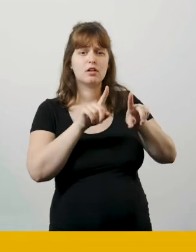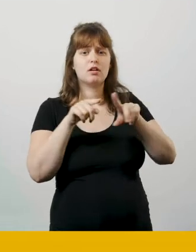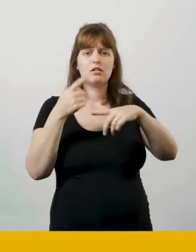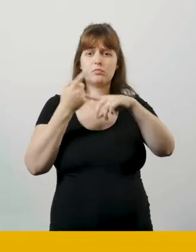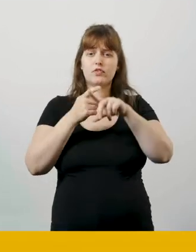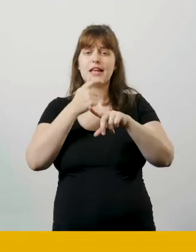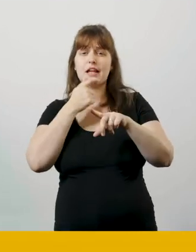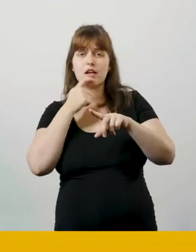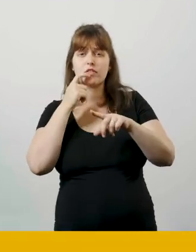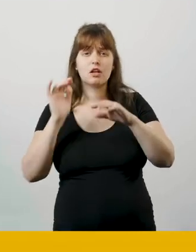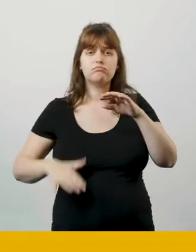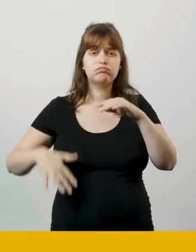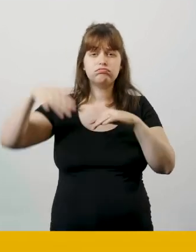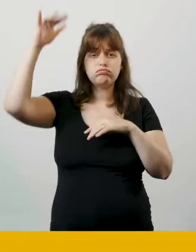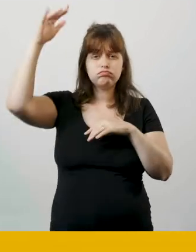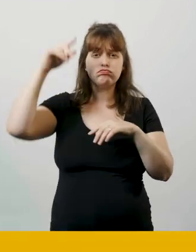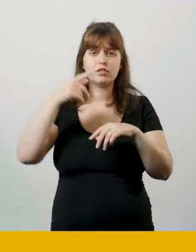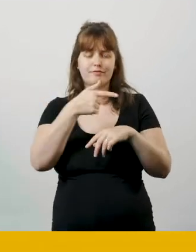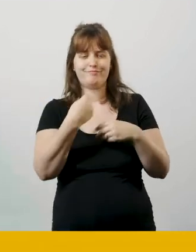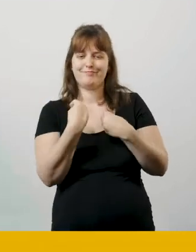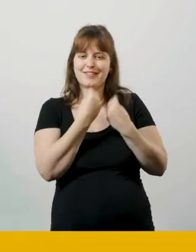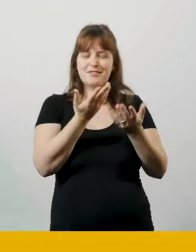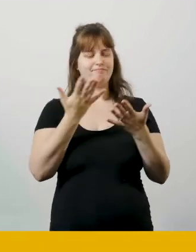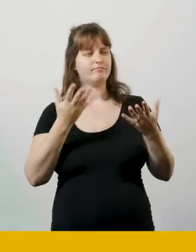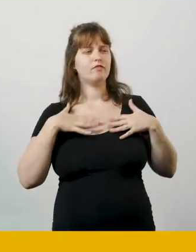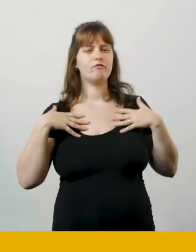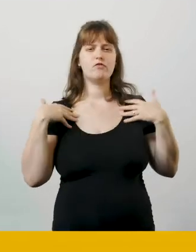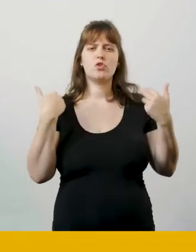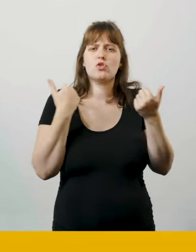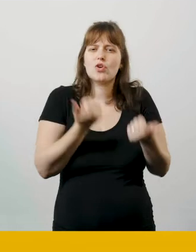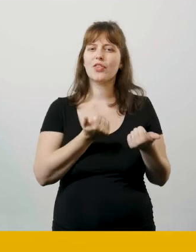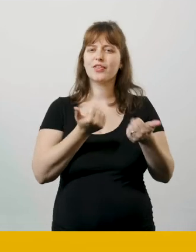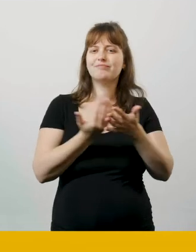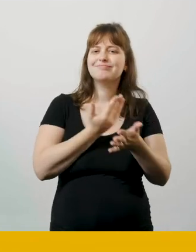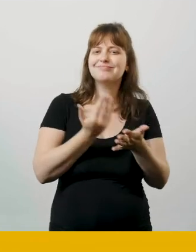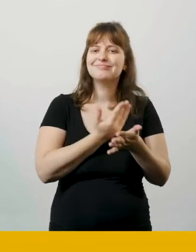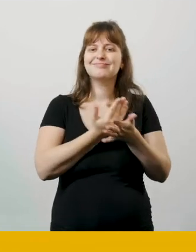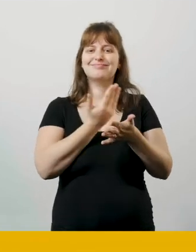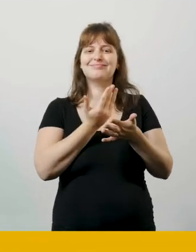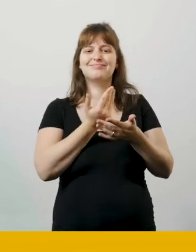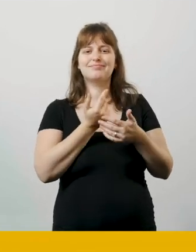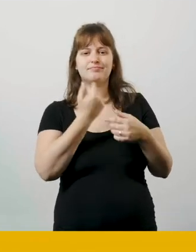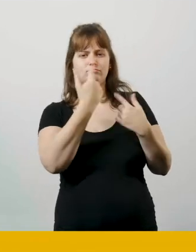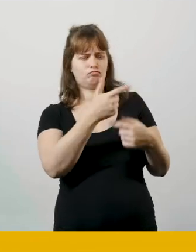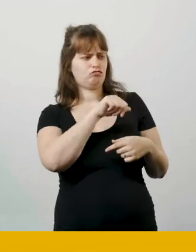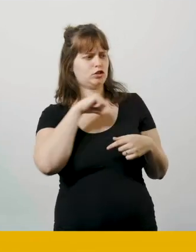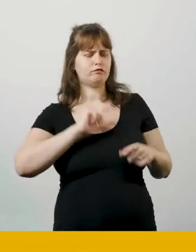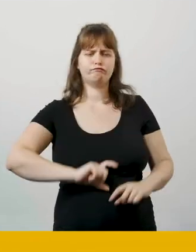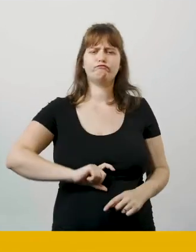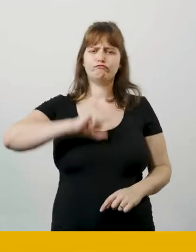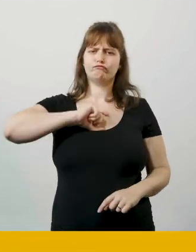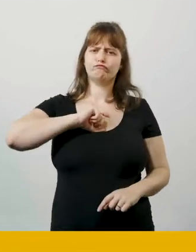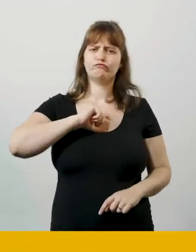ages happy, comfortable. They say, I think, bold and